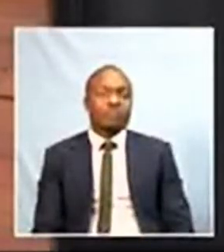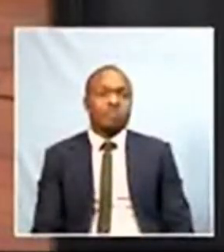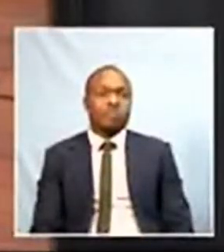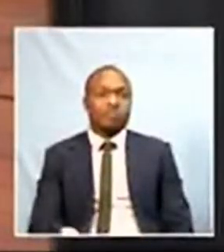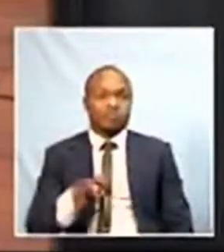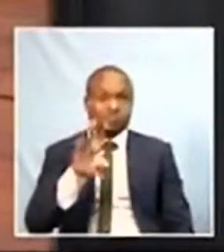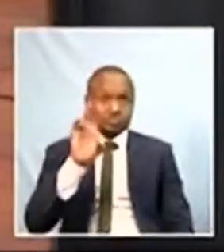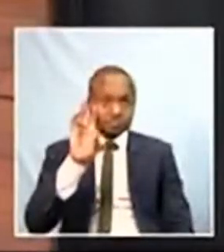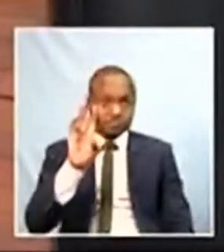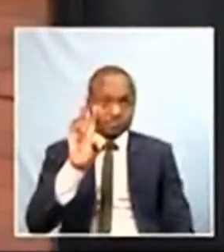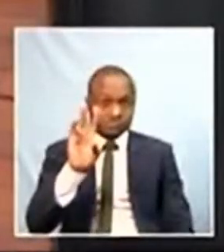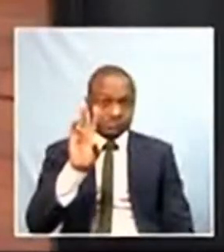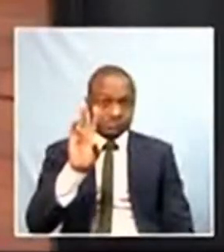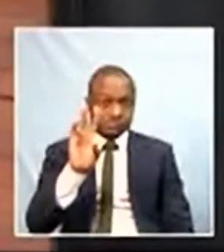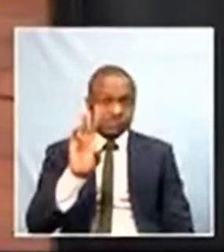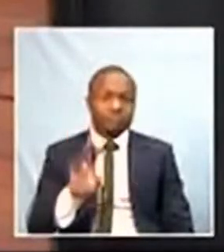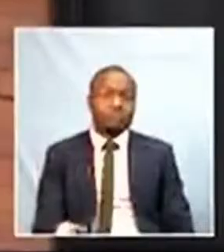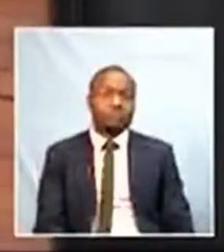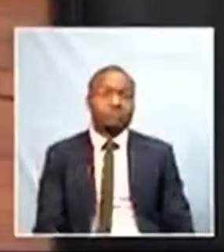7